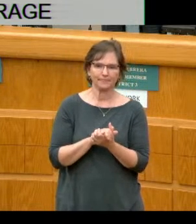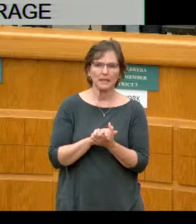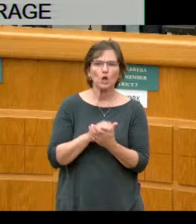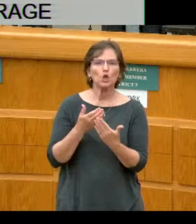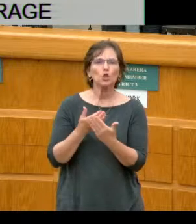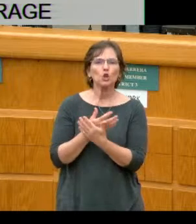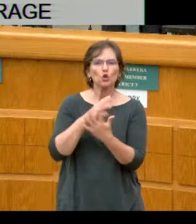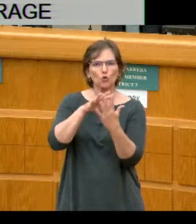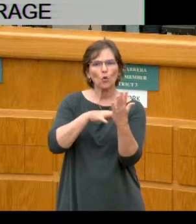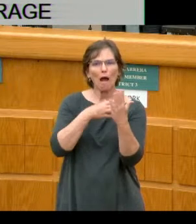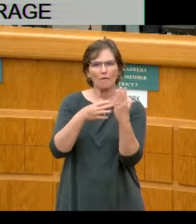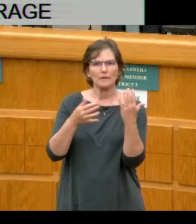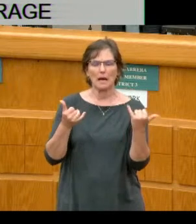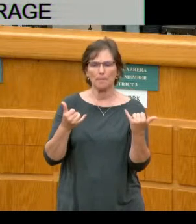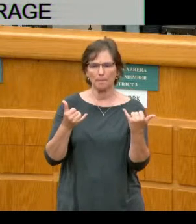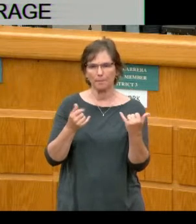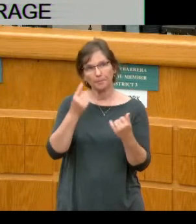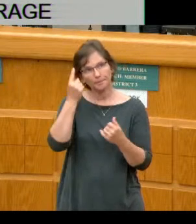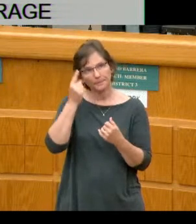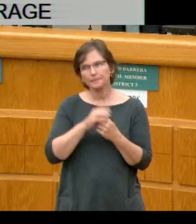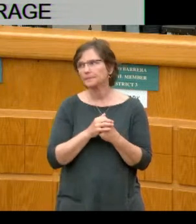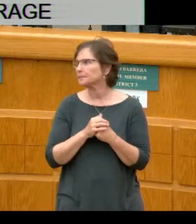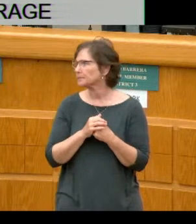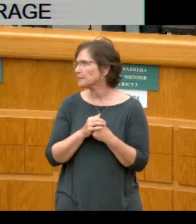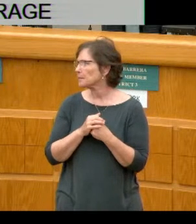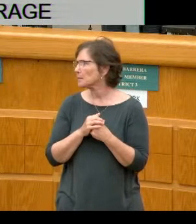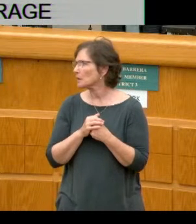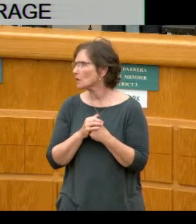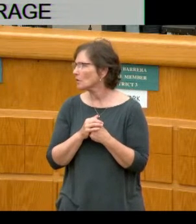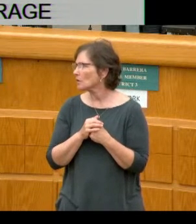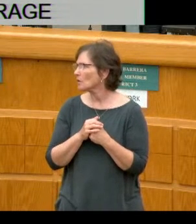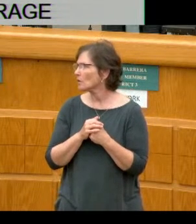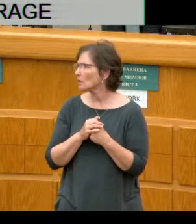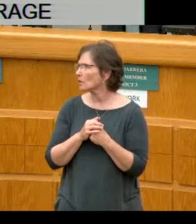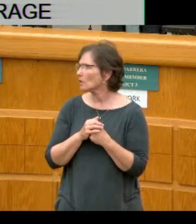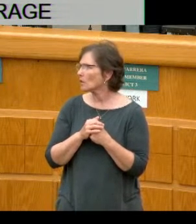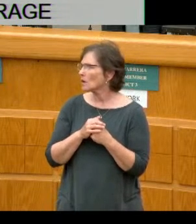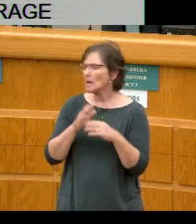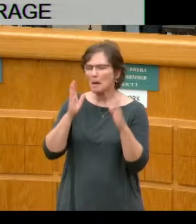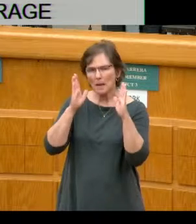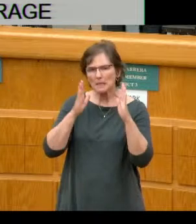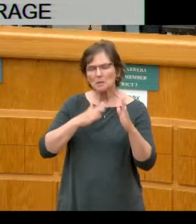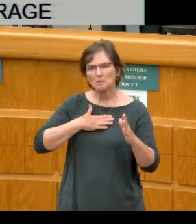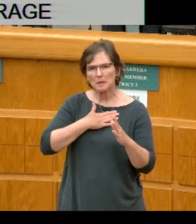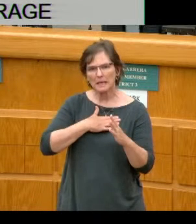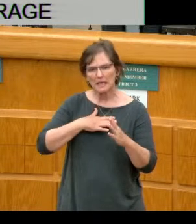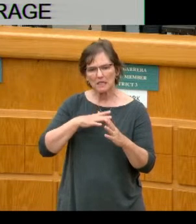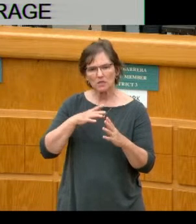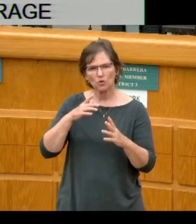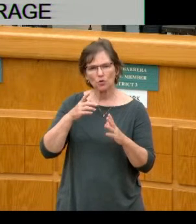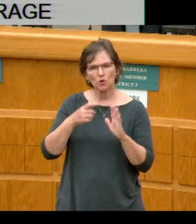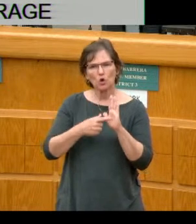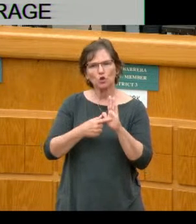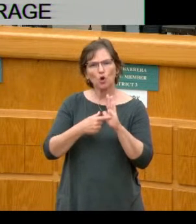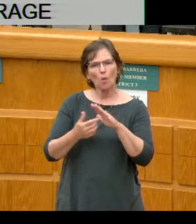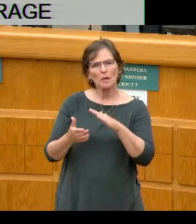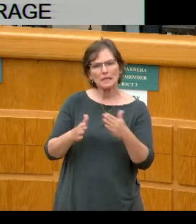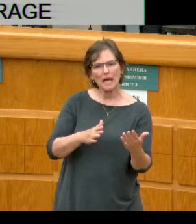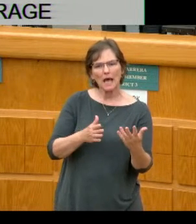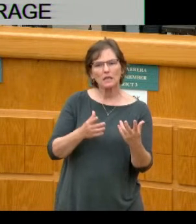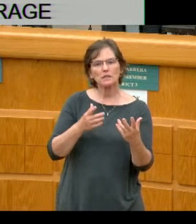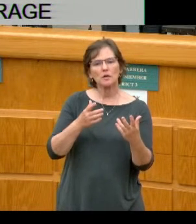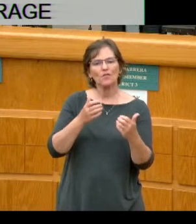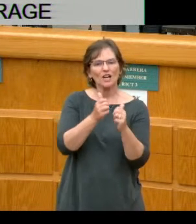bend. There were 4 fatalities in the coastal bend before the June outbreak, so that's 732 fatalities from